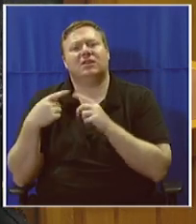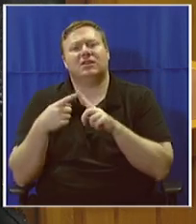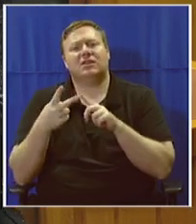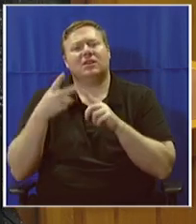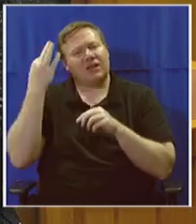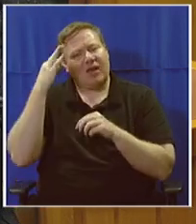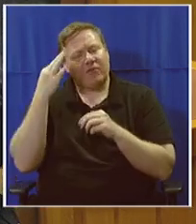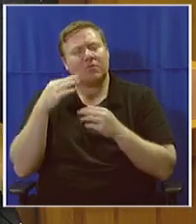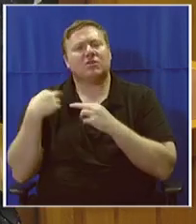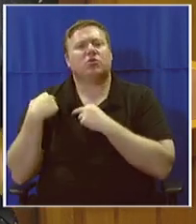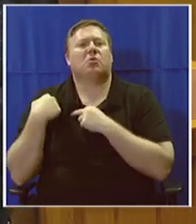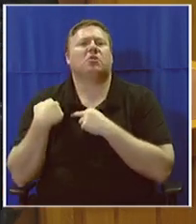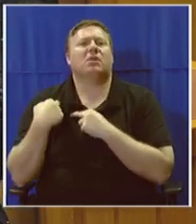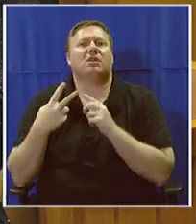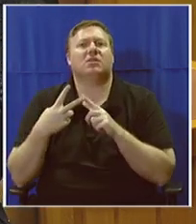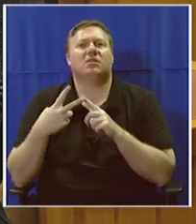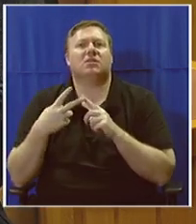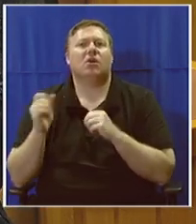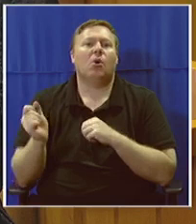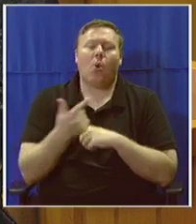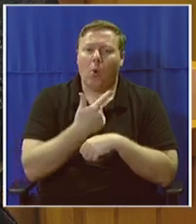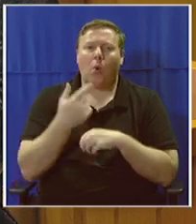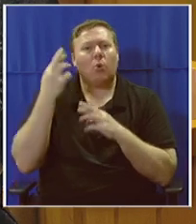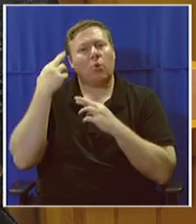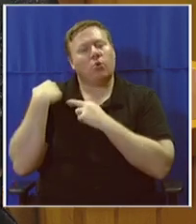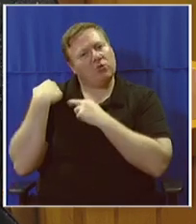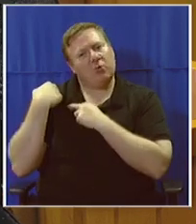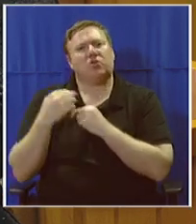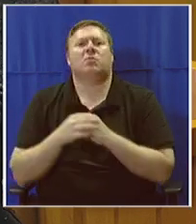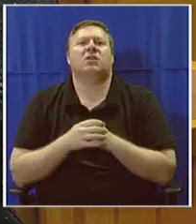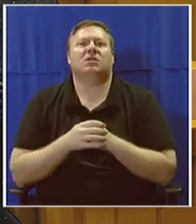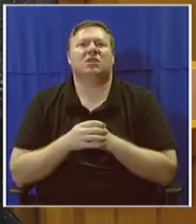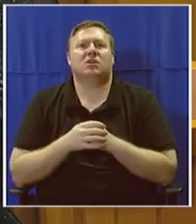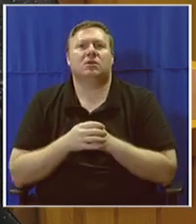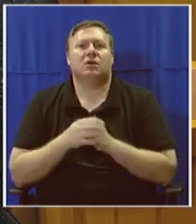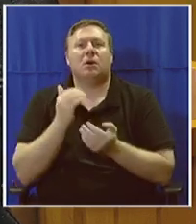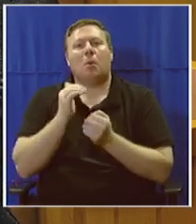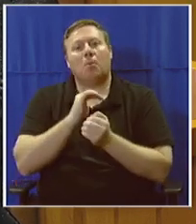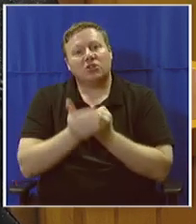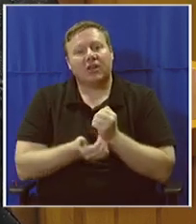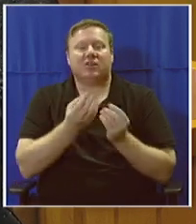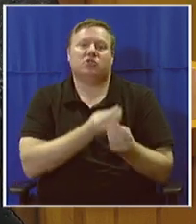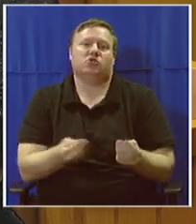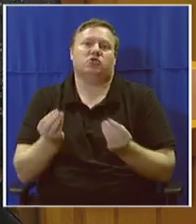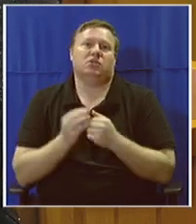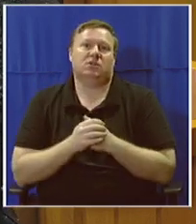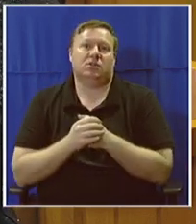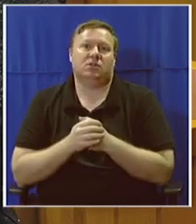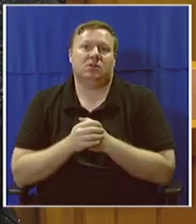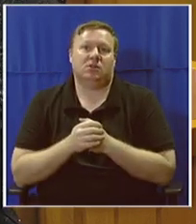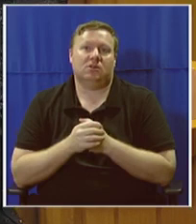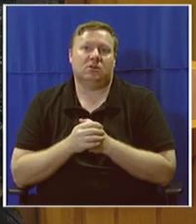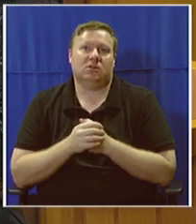government responsibility. It's all our responsibility to really protect the children.